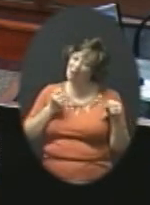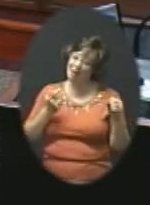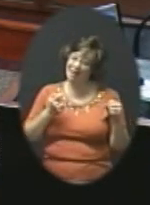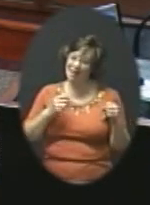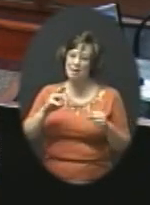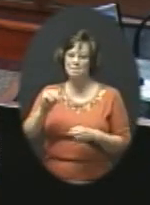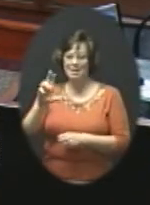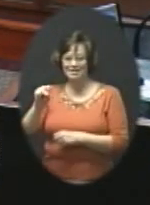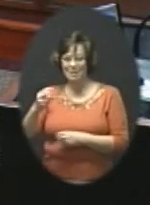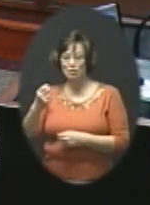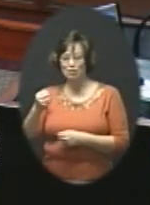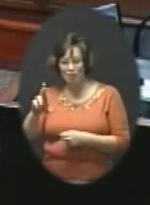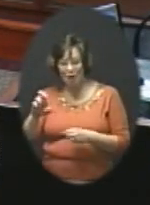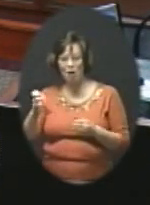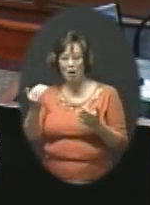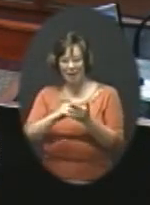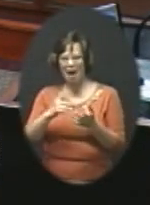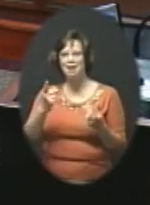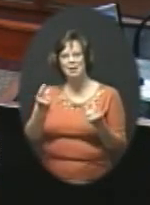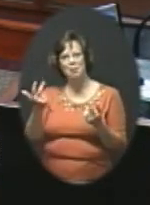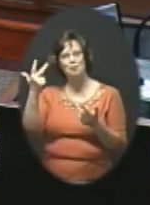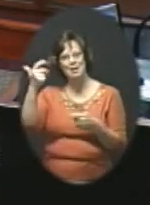Call me Mrs. Shear again. I've got it three times.